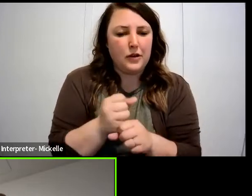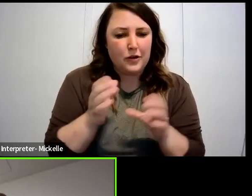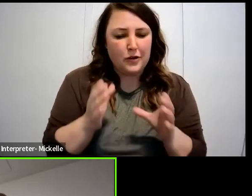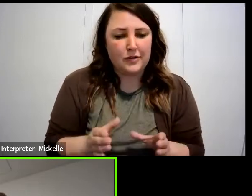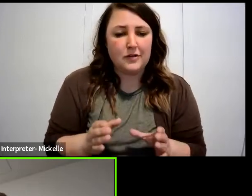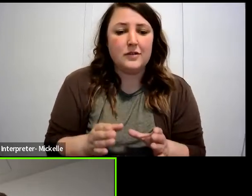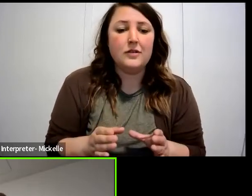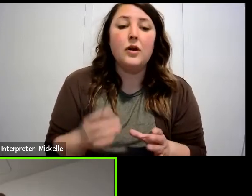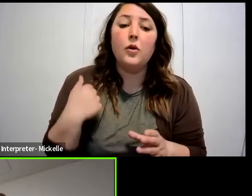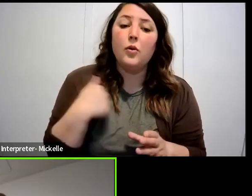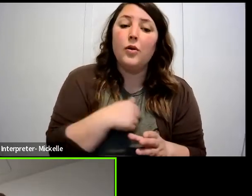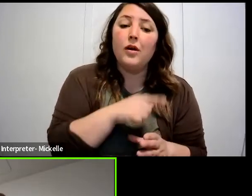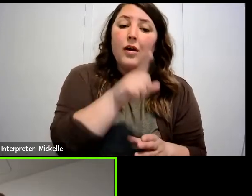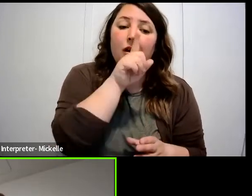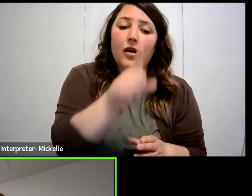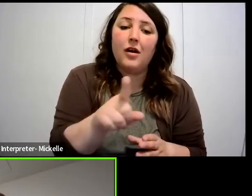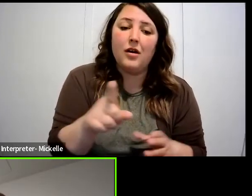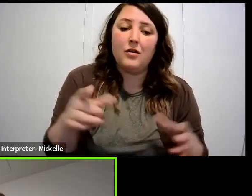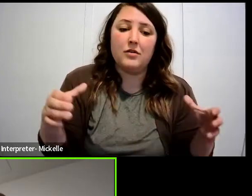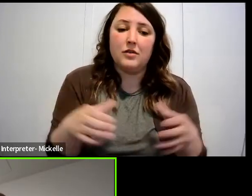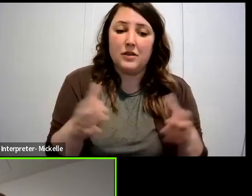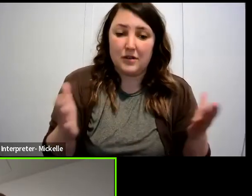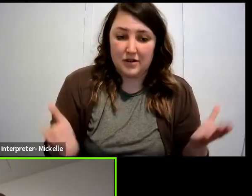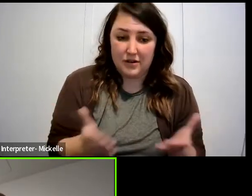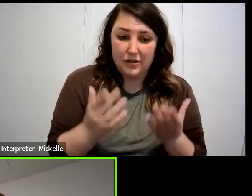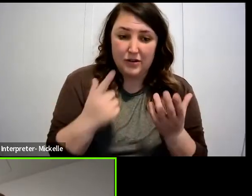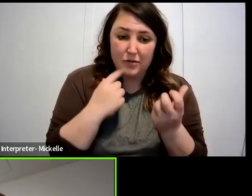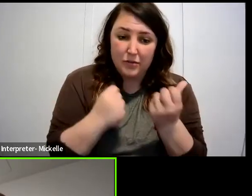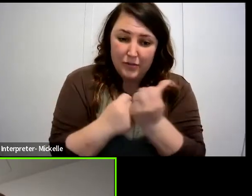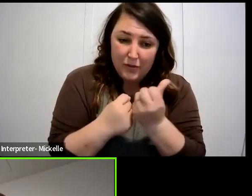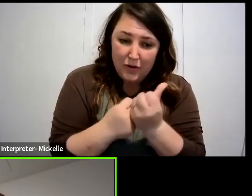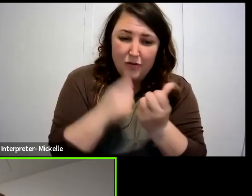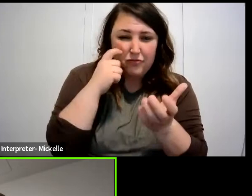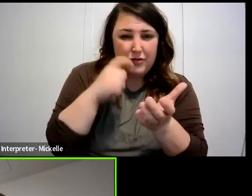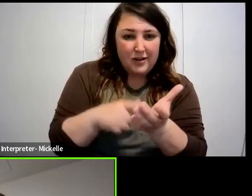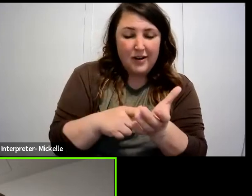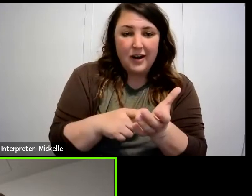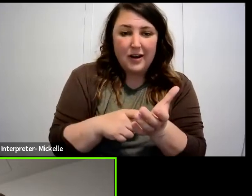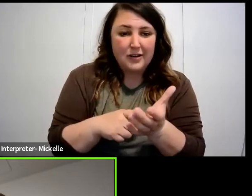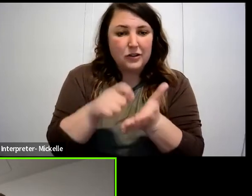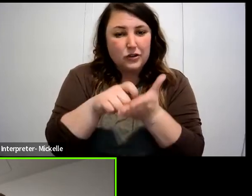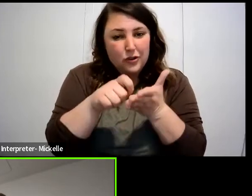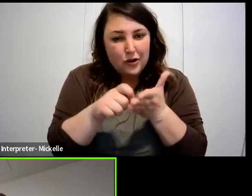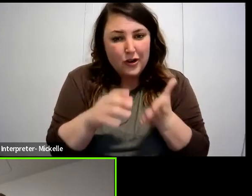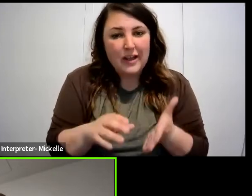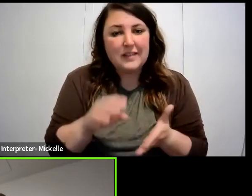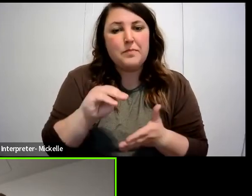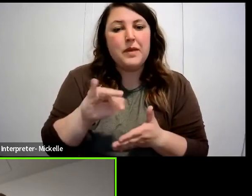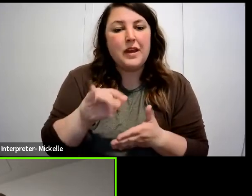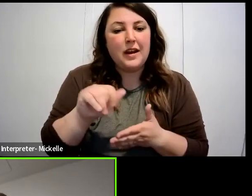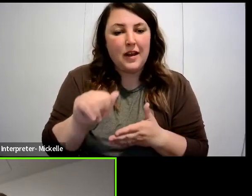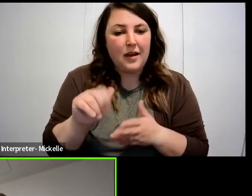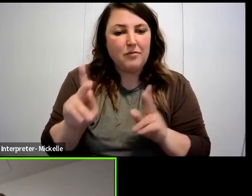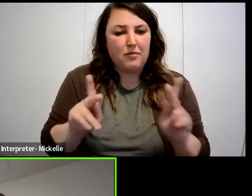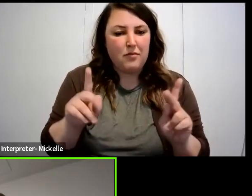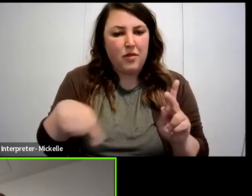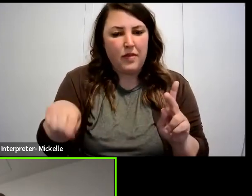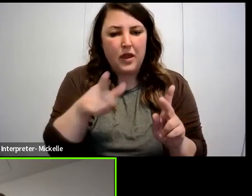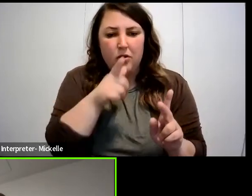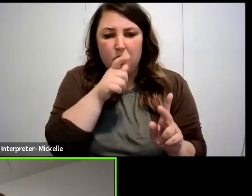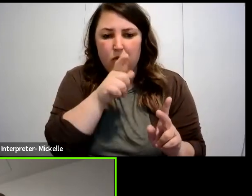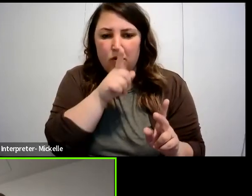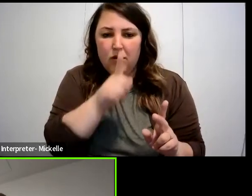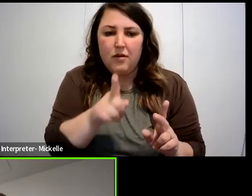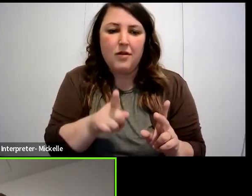As we are convening here today in order to promote and recognize journalists and media practitioners whose work contributes to the